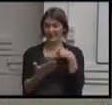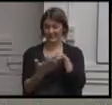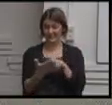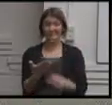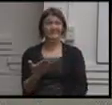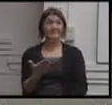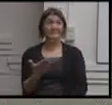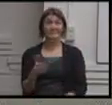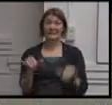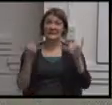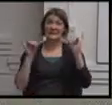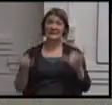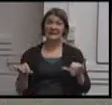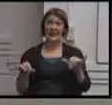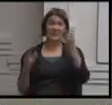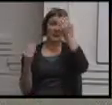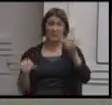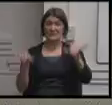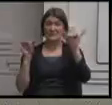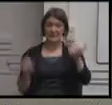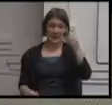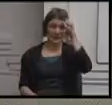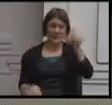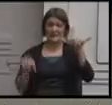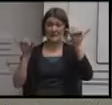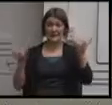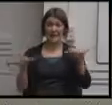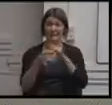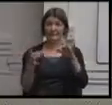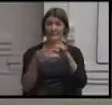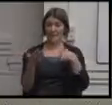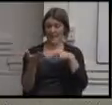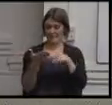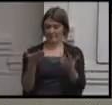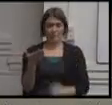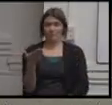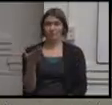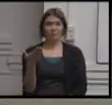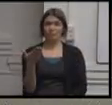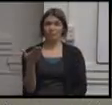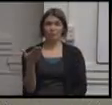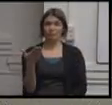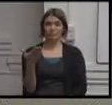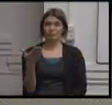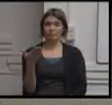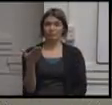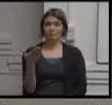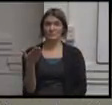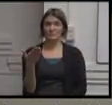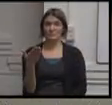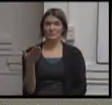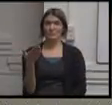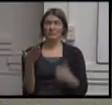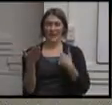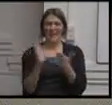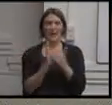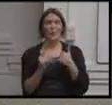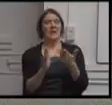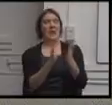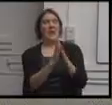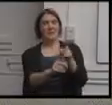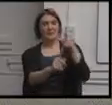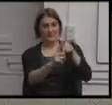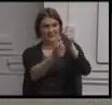We've heard it before, and I don't even really, you know, it's instead of being a more specific